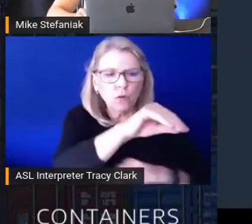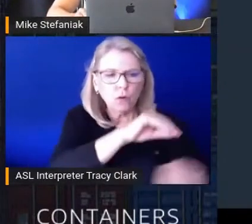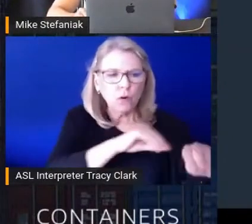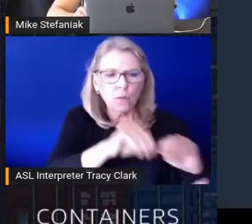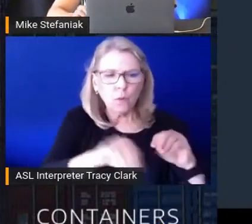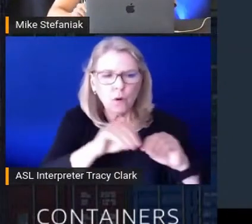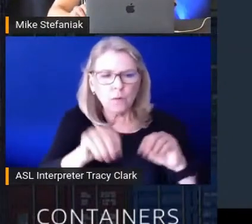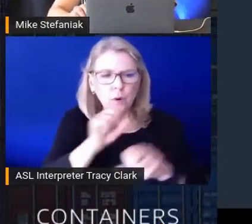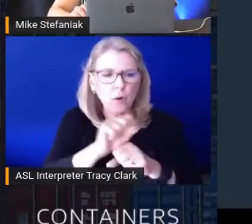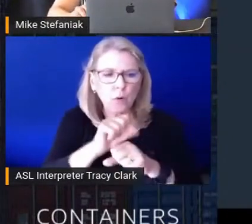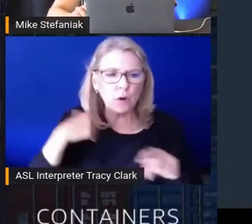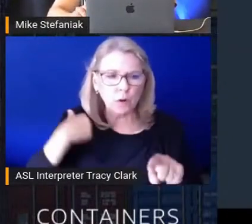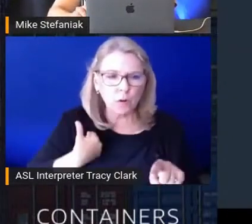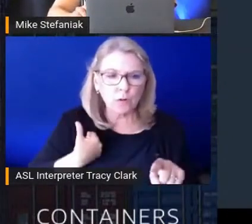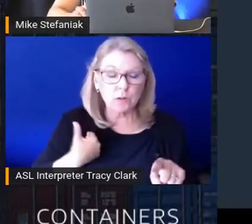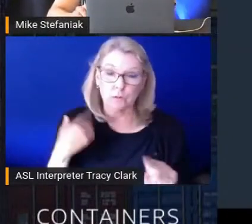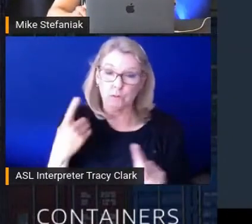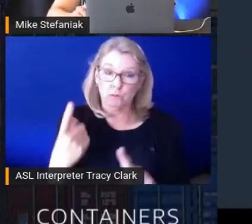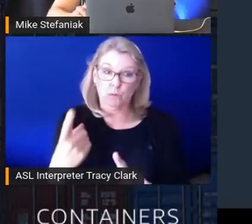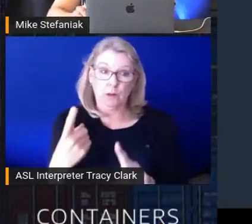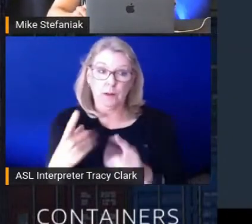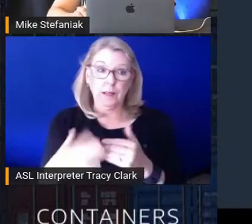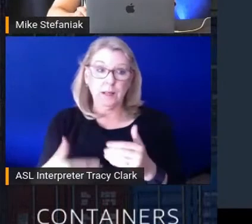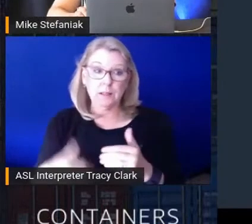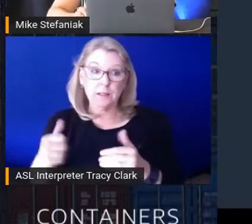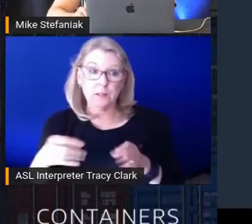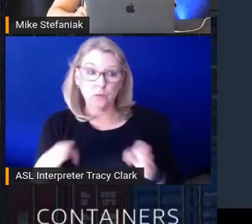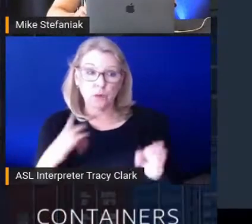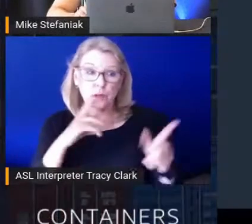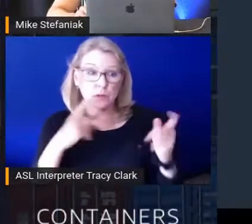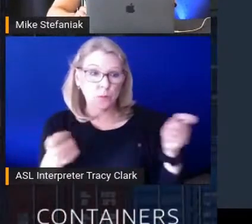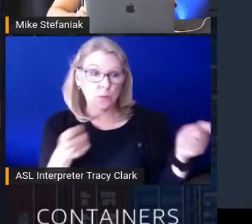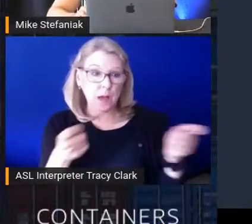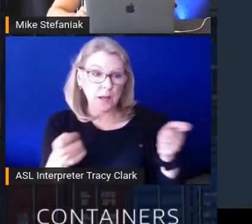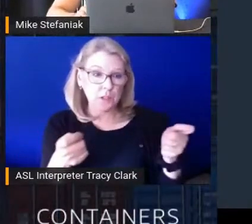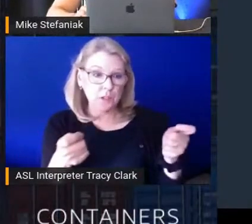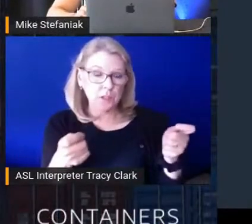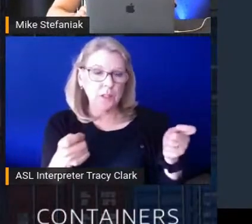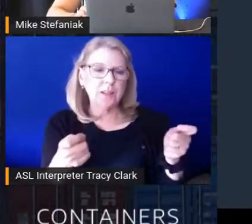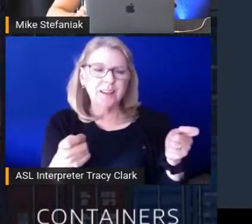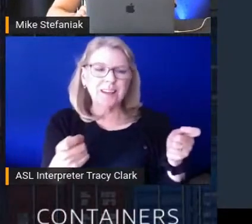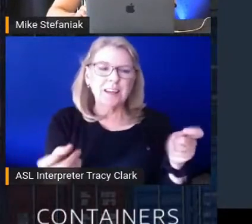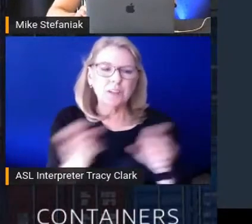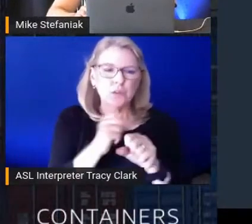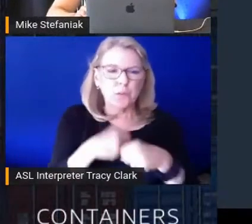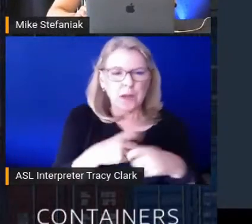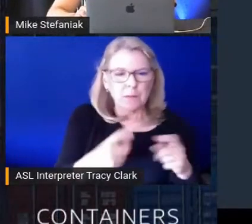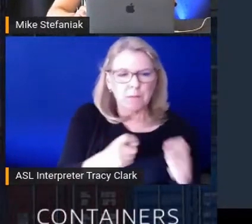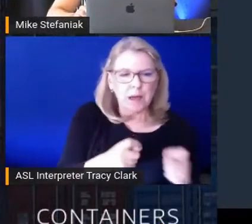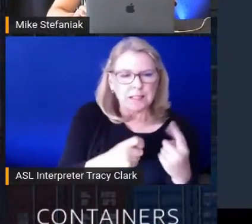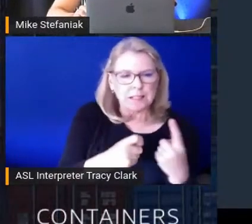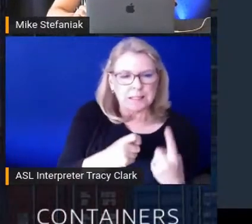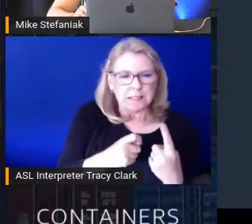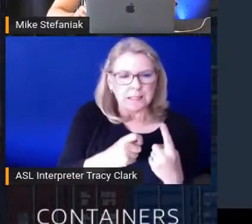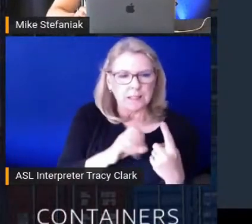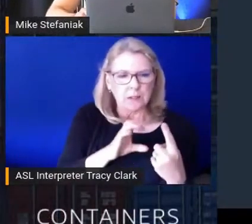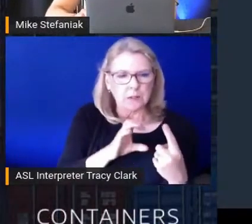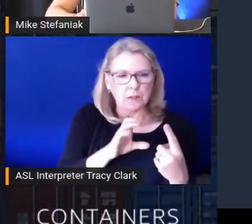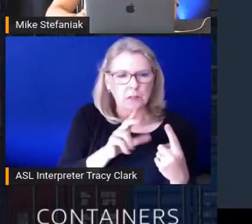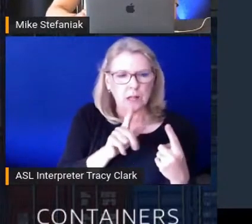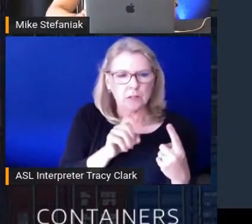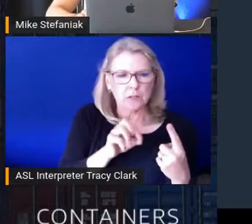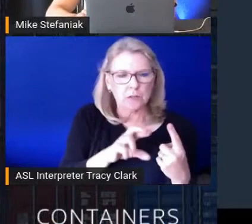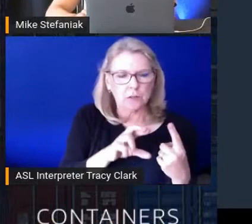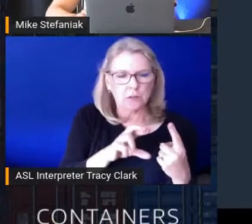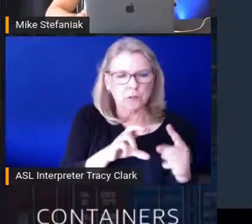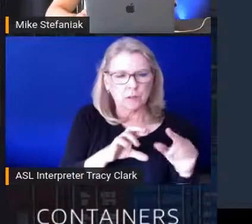make managing multiple clusters easier is to make managing a single cluster super easy. And so a lot of the